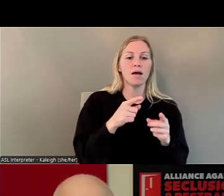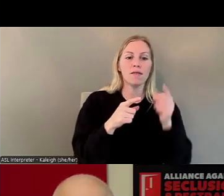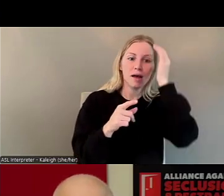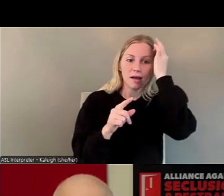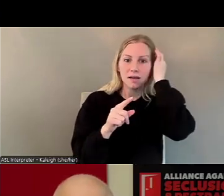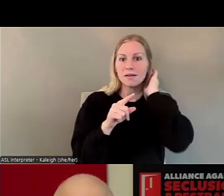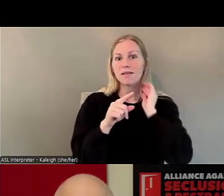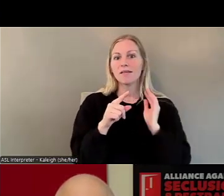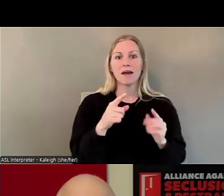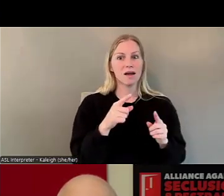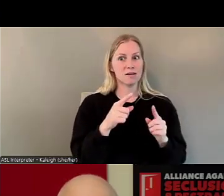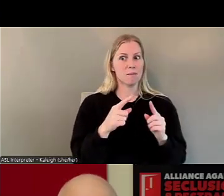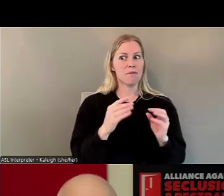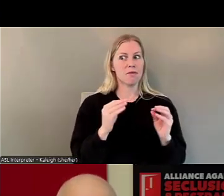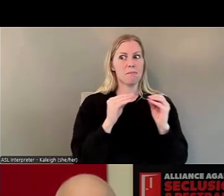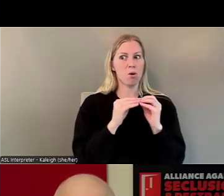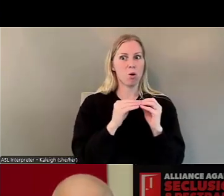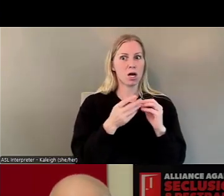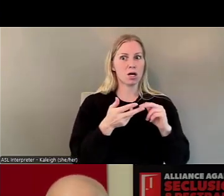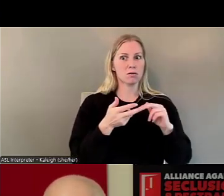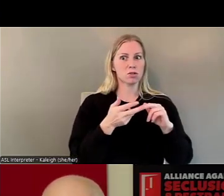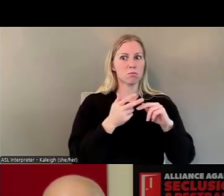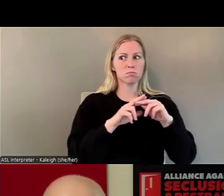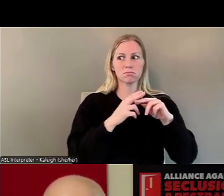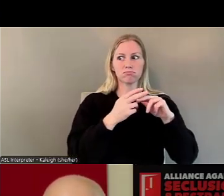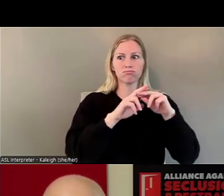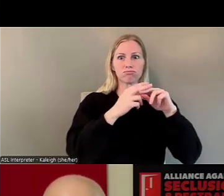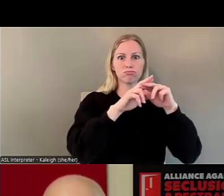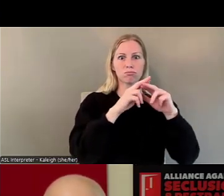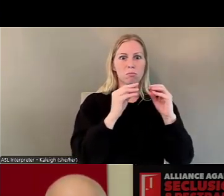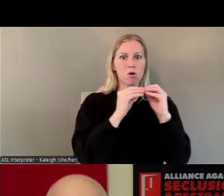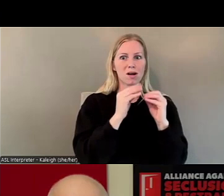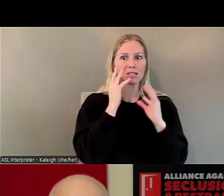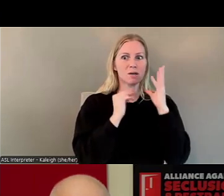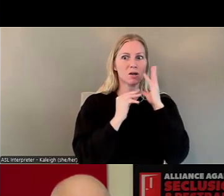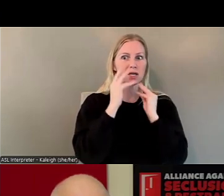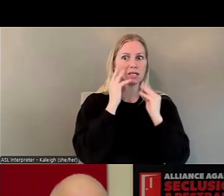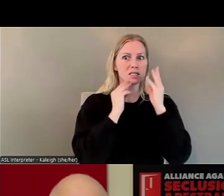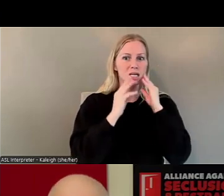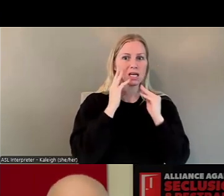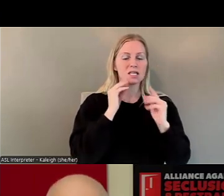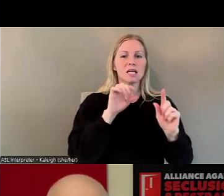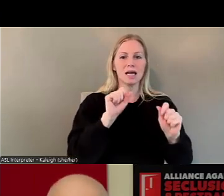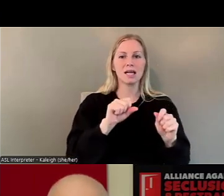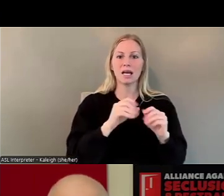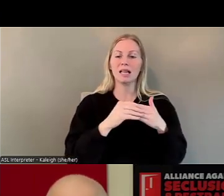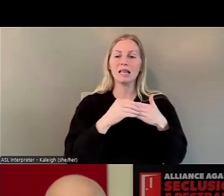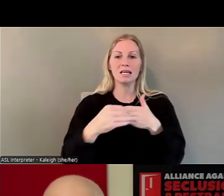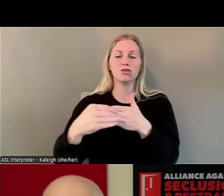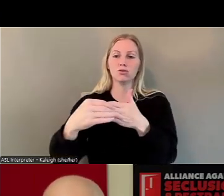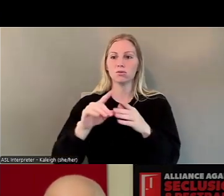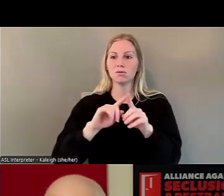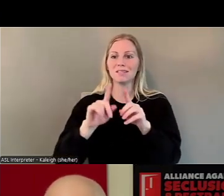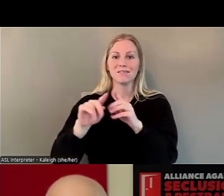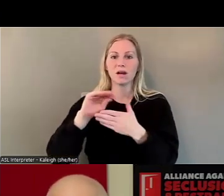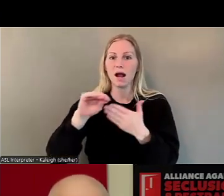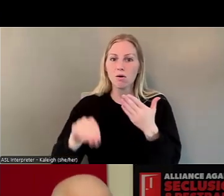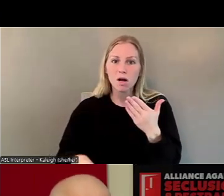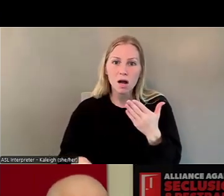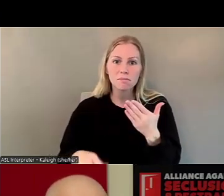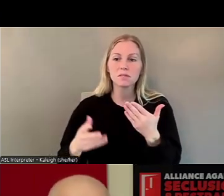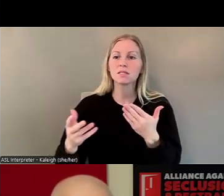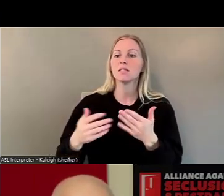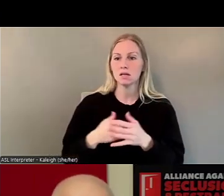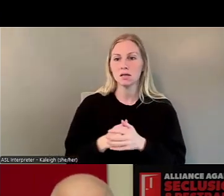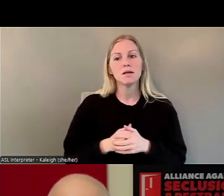lead to different outcomes further along as the child was moving into adulthood. And these were